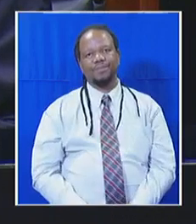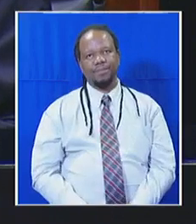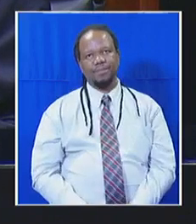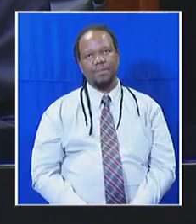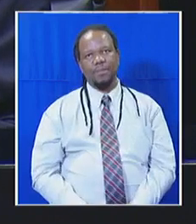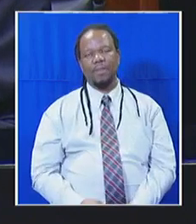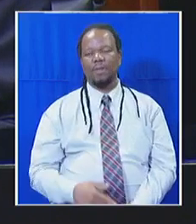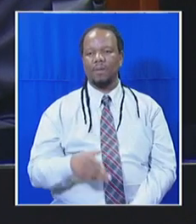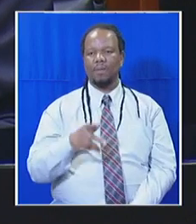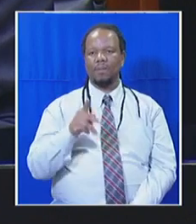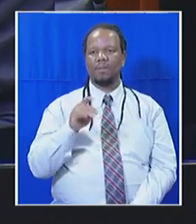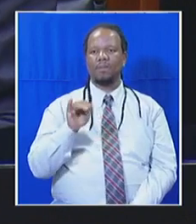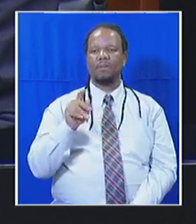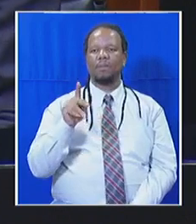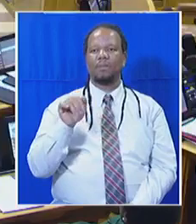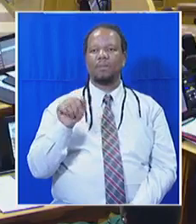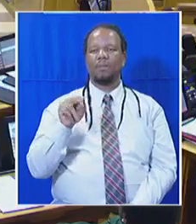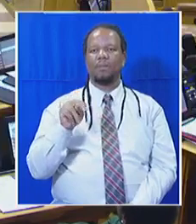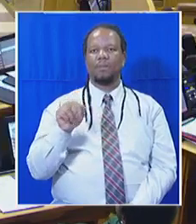Honorable Kekana.